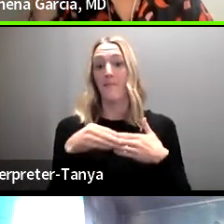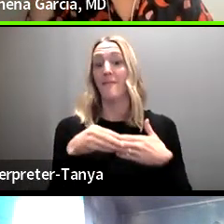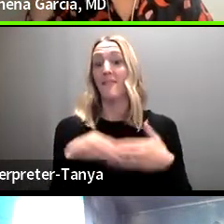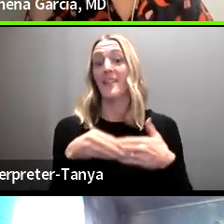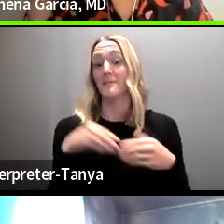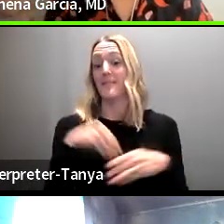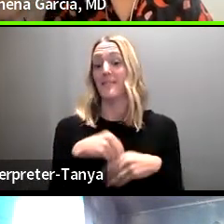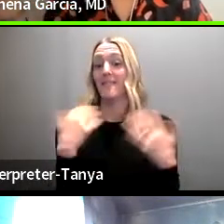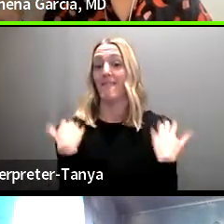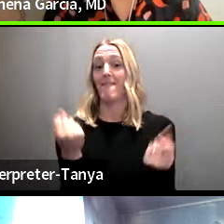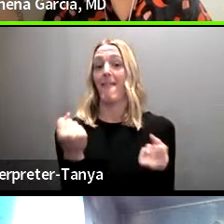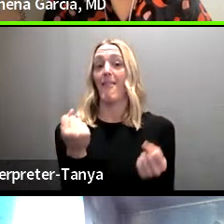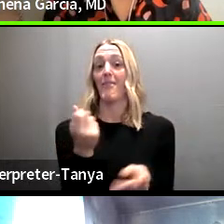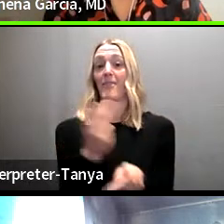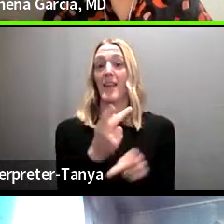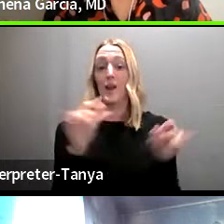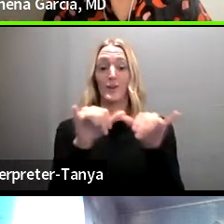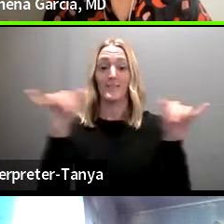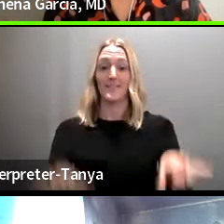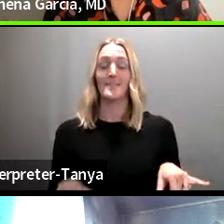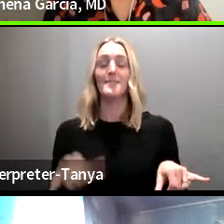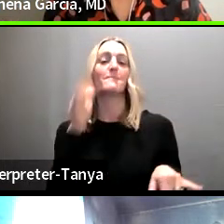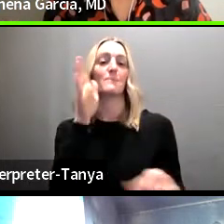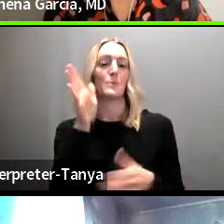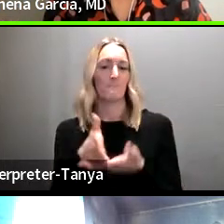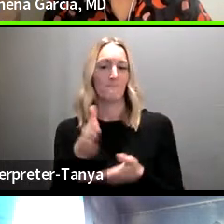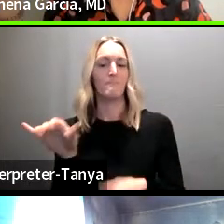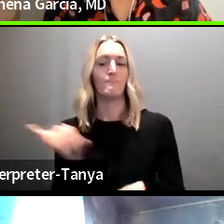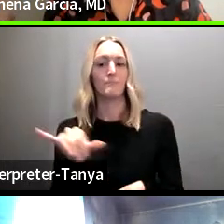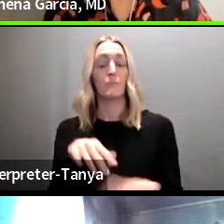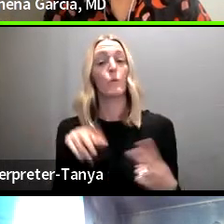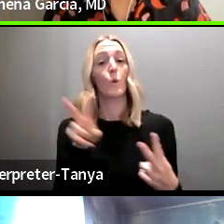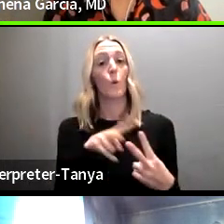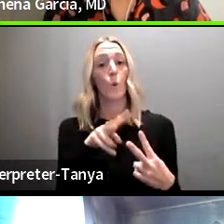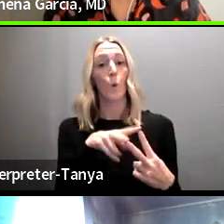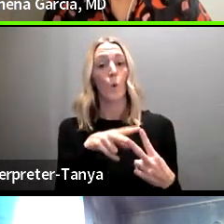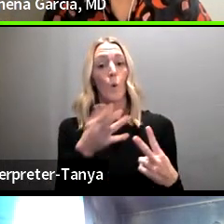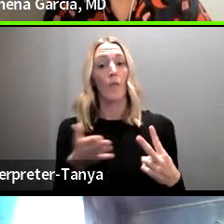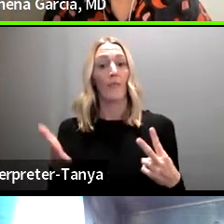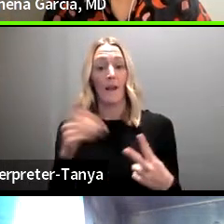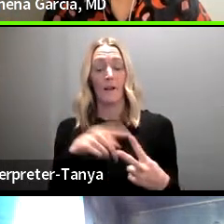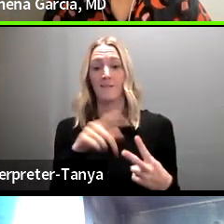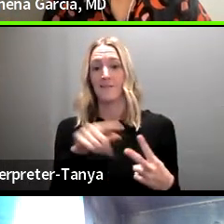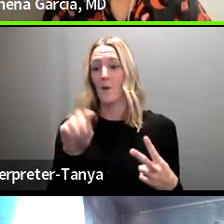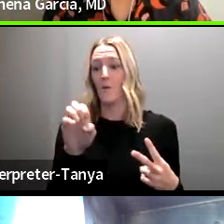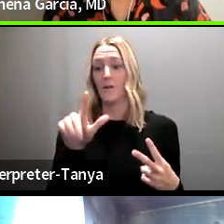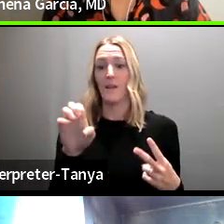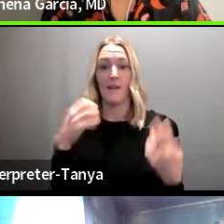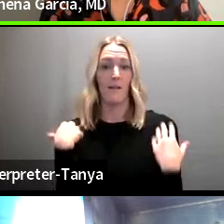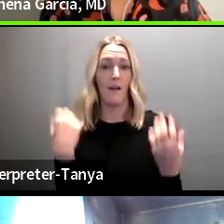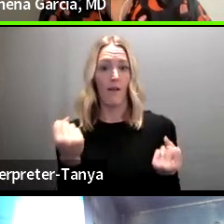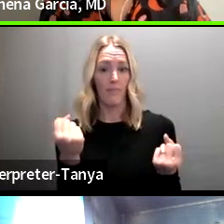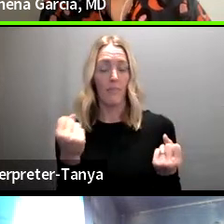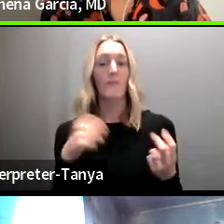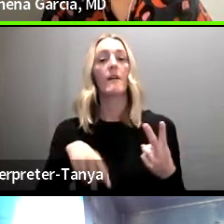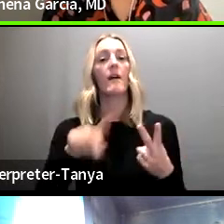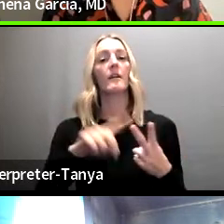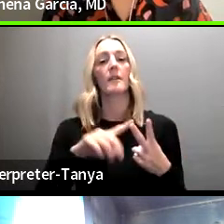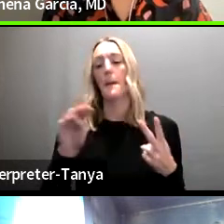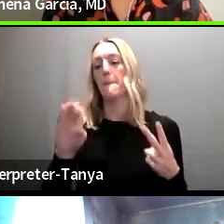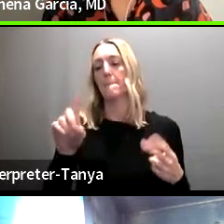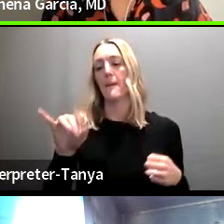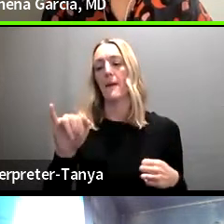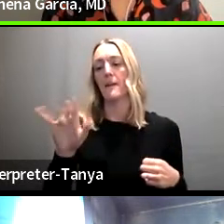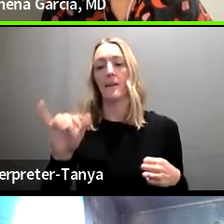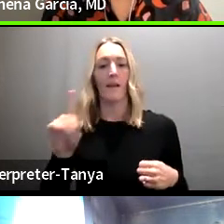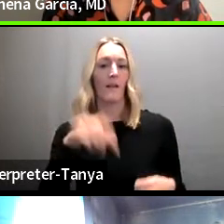So 2 things that were tied to the public health emergency are telehealth and Medicaid eligibility.